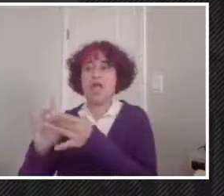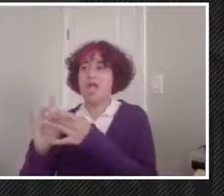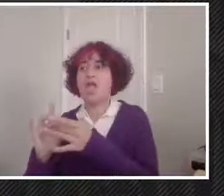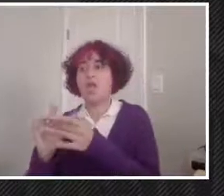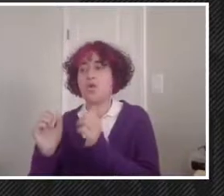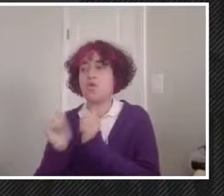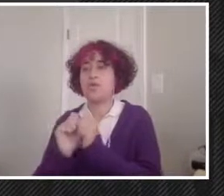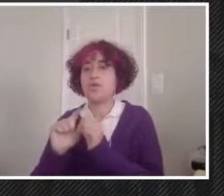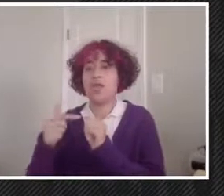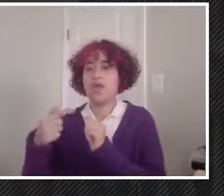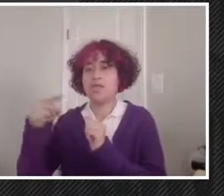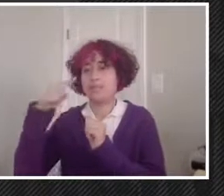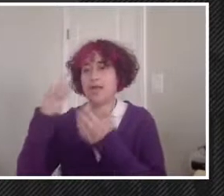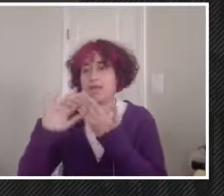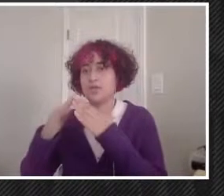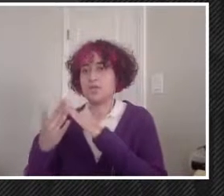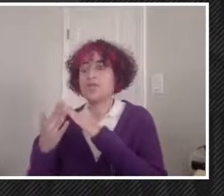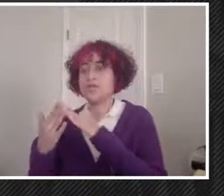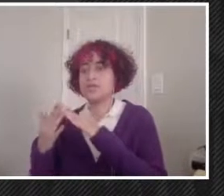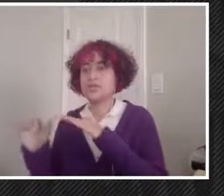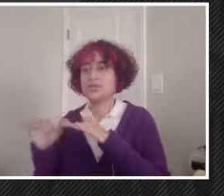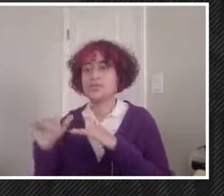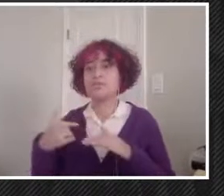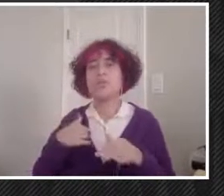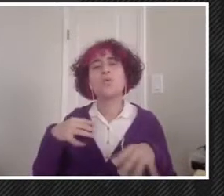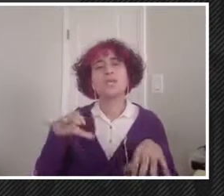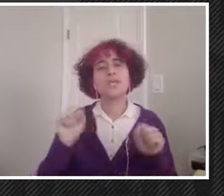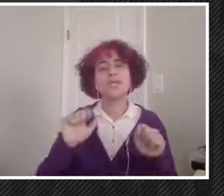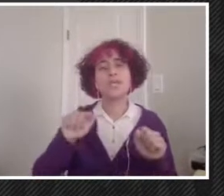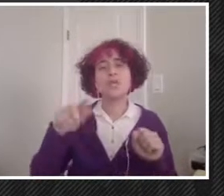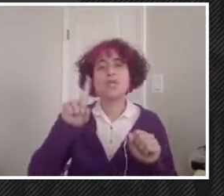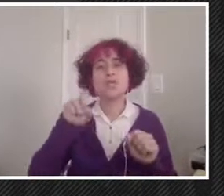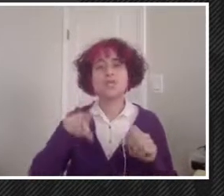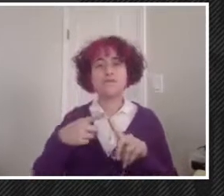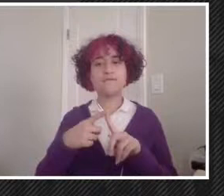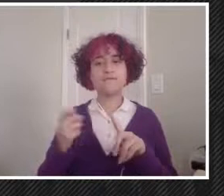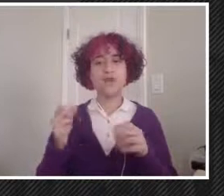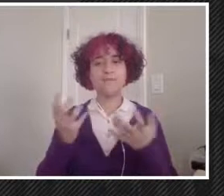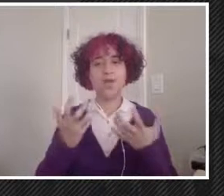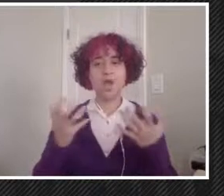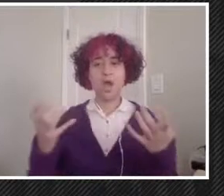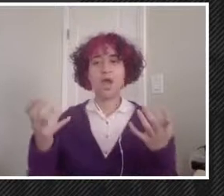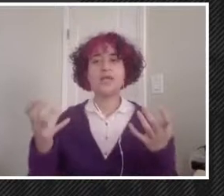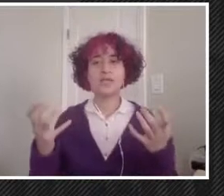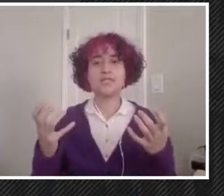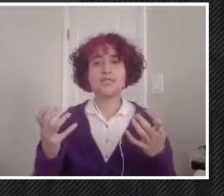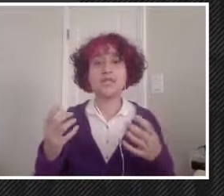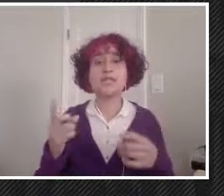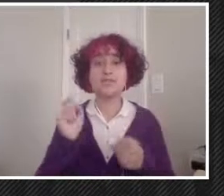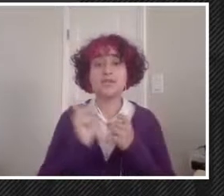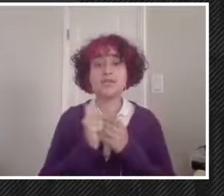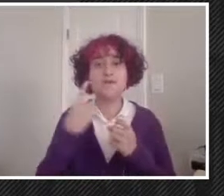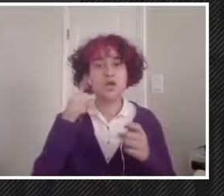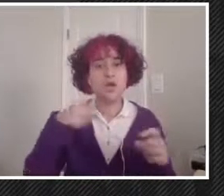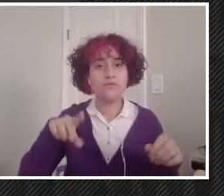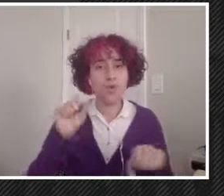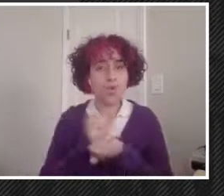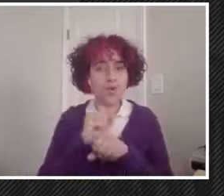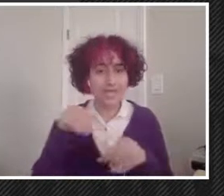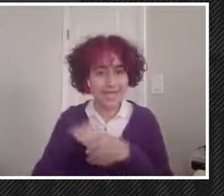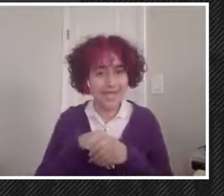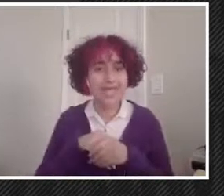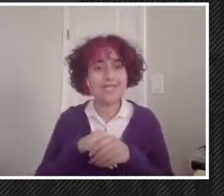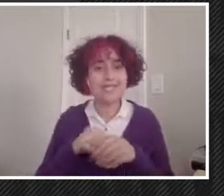A question from the audience, especially for those of you who are working within institutions, you know, how do you balance the need